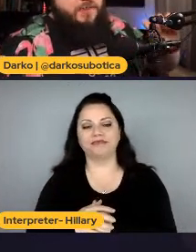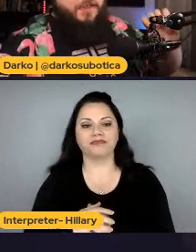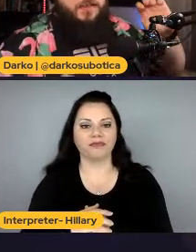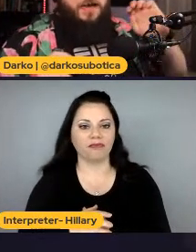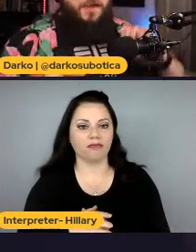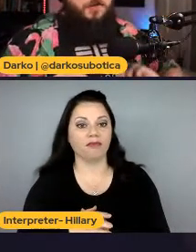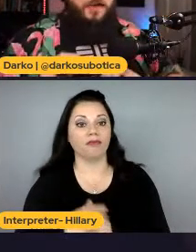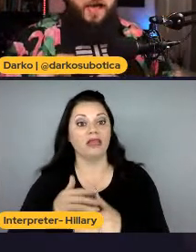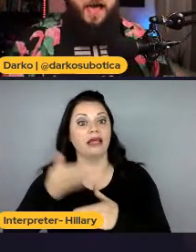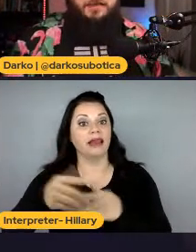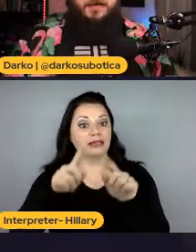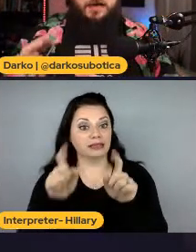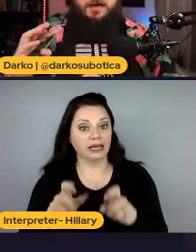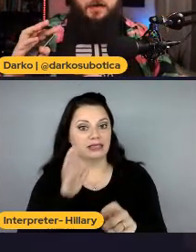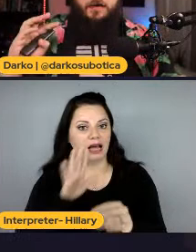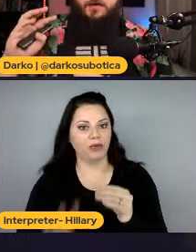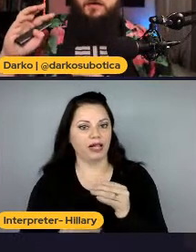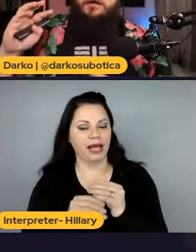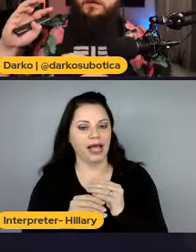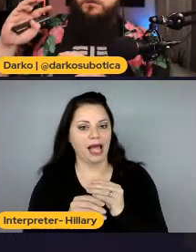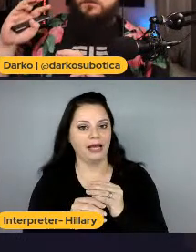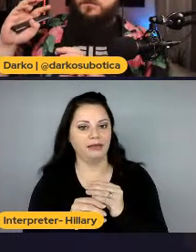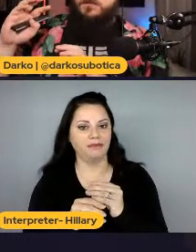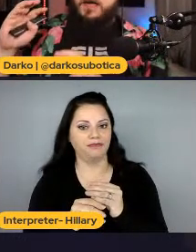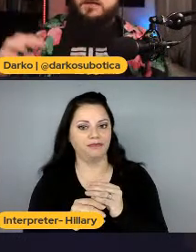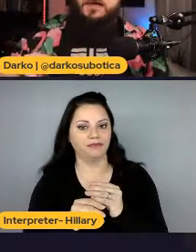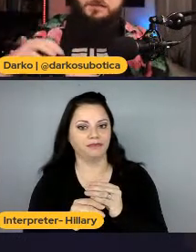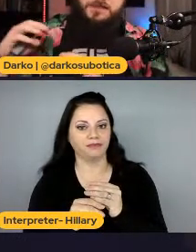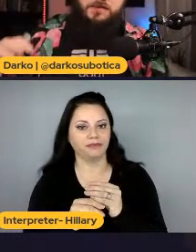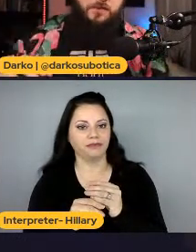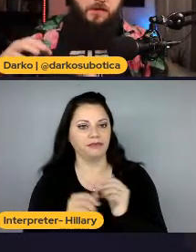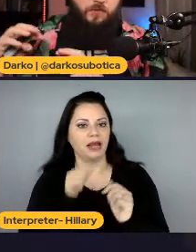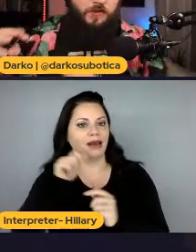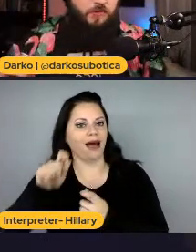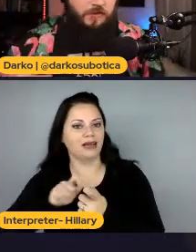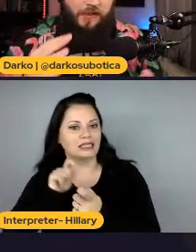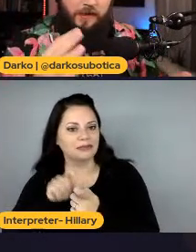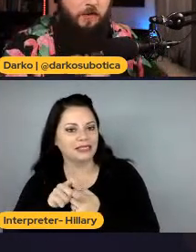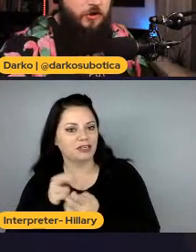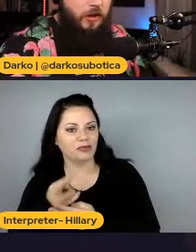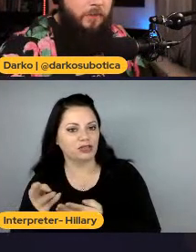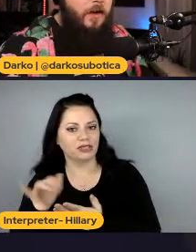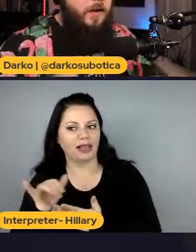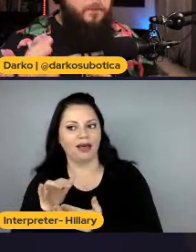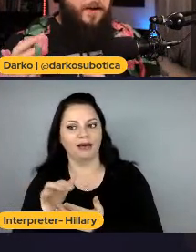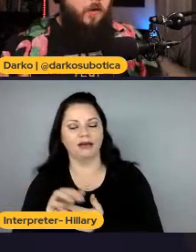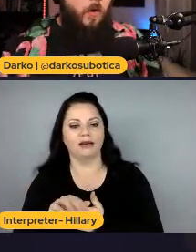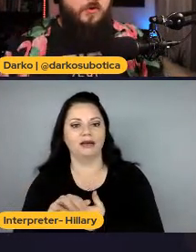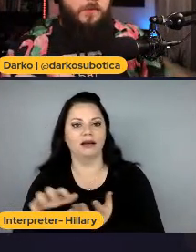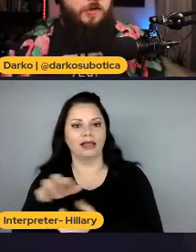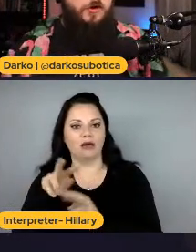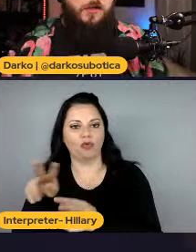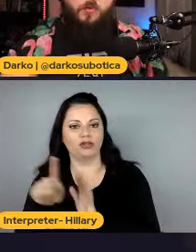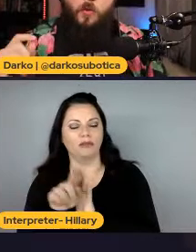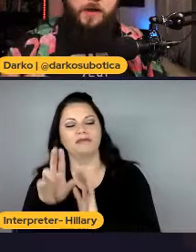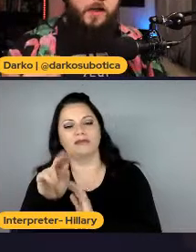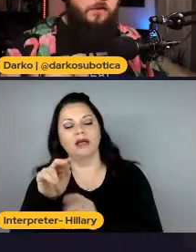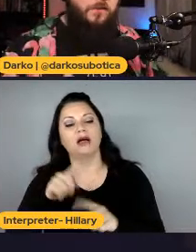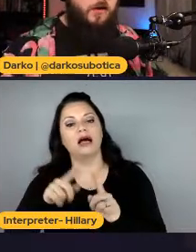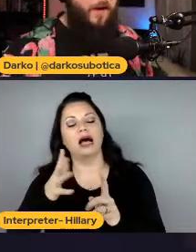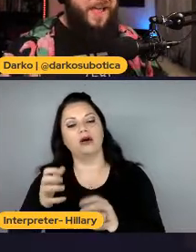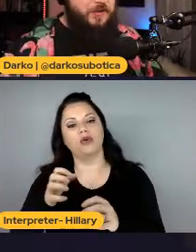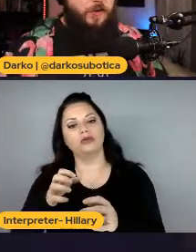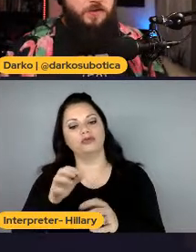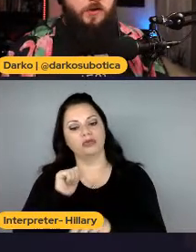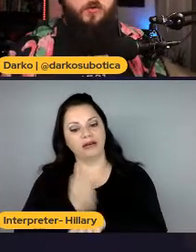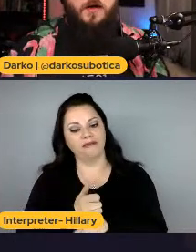in the next test, I'm actually going to add not a specific resource like a CloudWatch alarm, but I want to make sure that when I